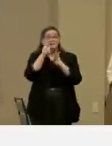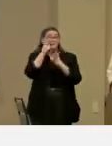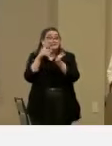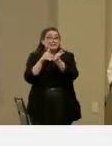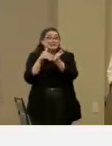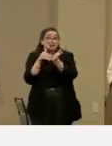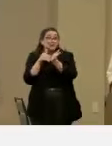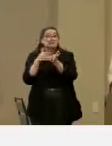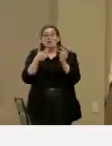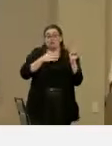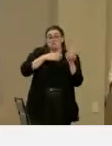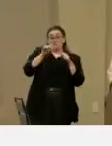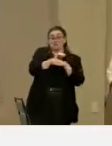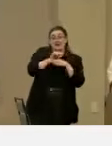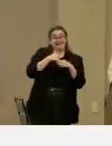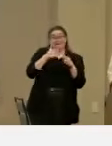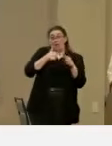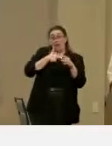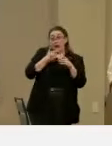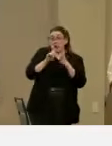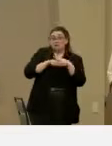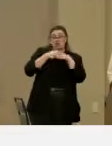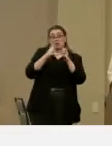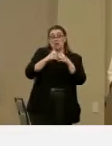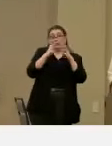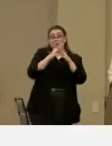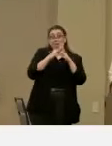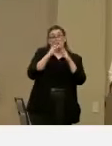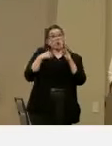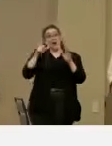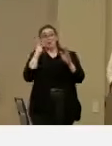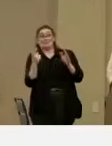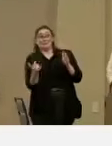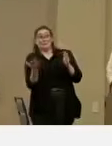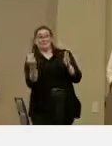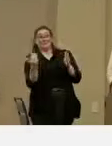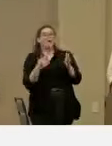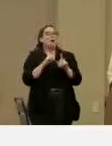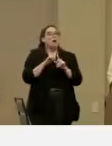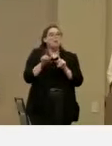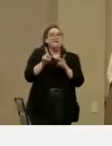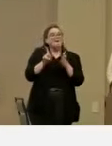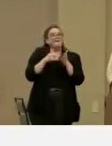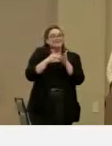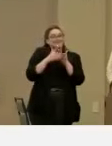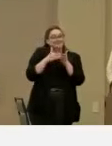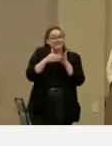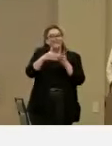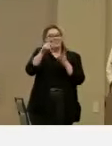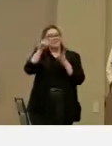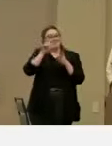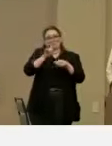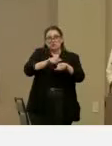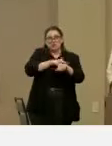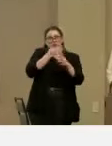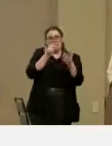could probably get you in the same week. But in general, it can take months. So making sure that you establish care so